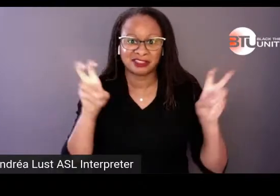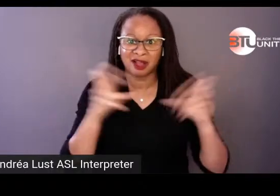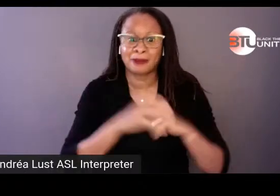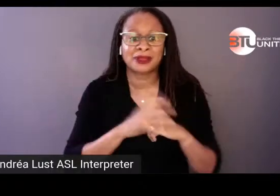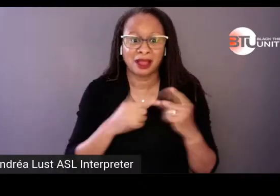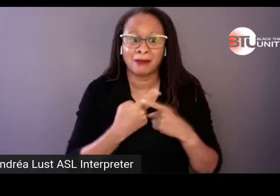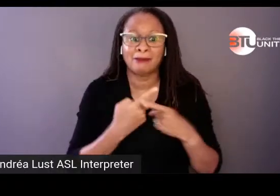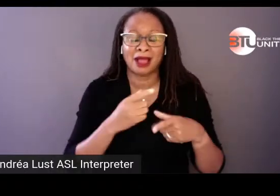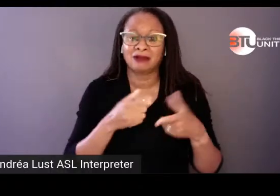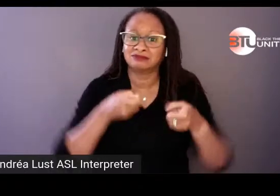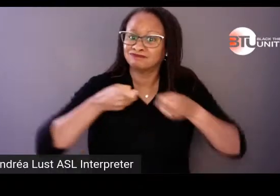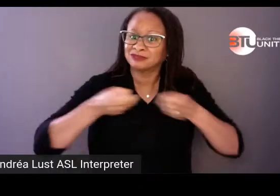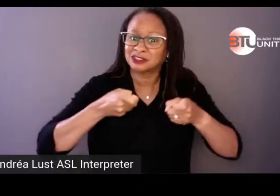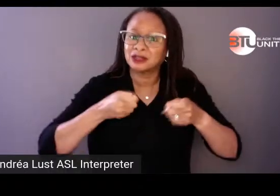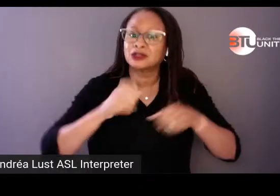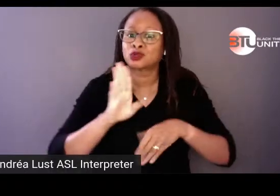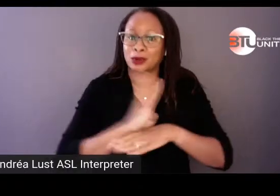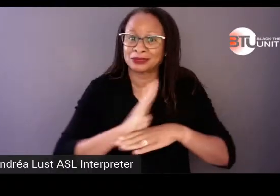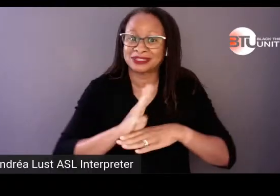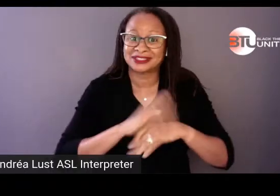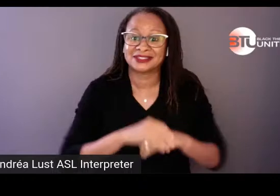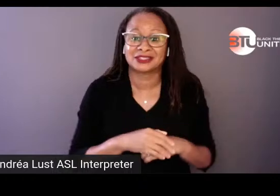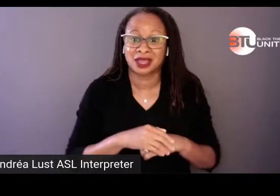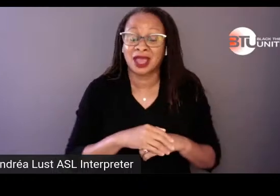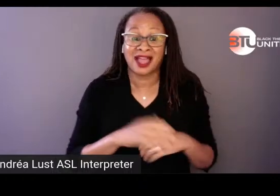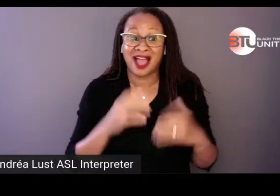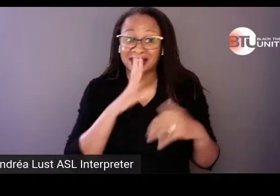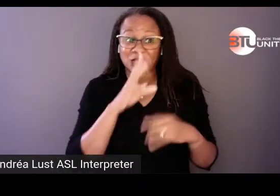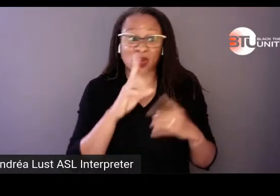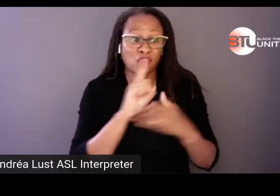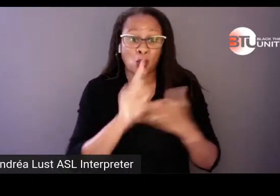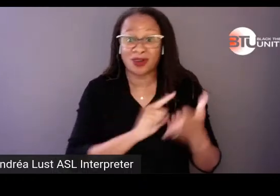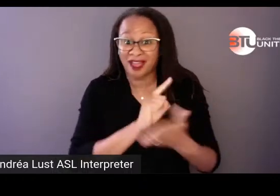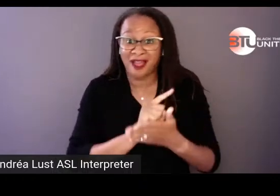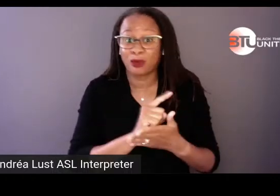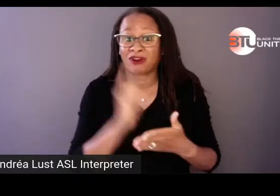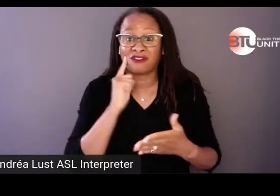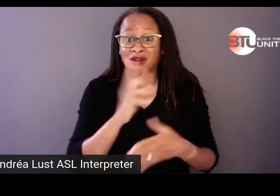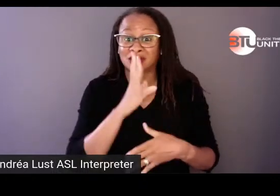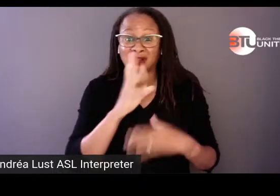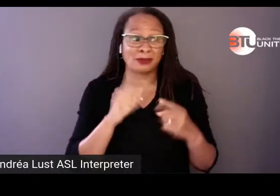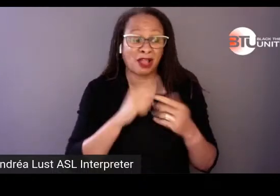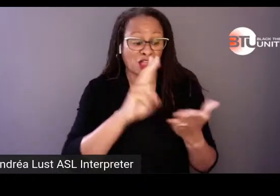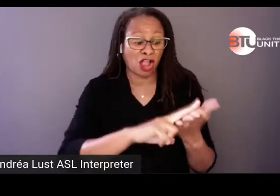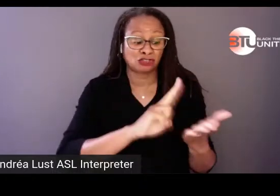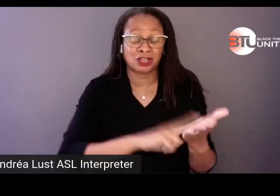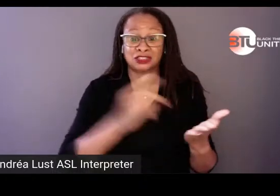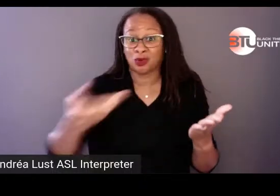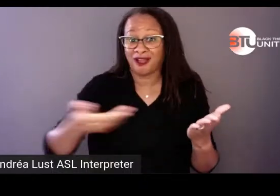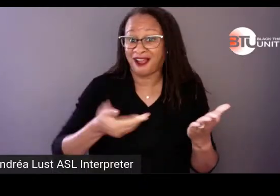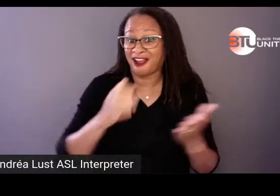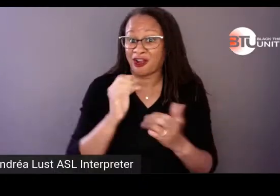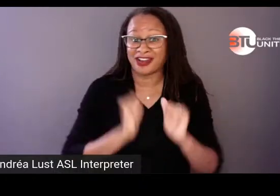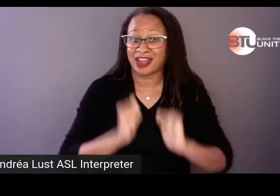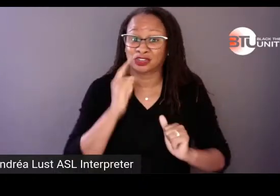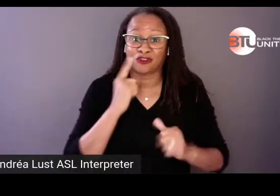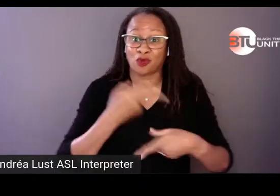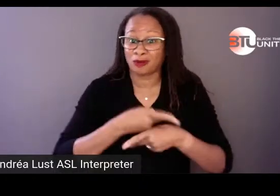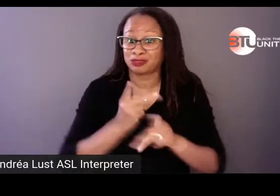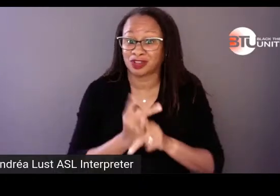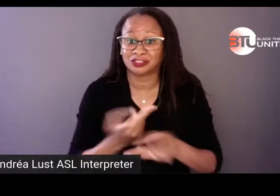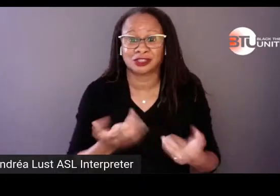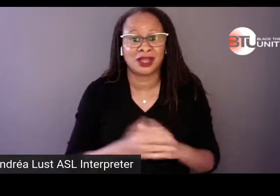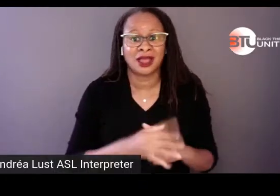a contract to hire an actor for a production for 45 minutes. But we're going to touch on aspects of